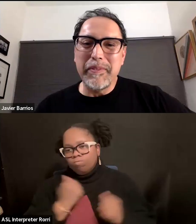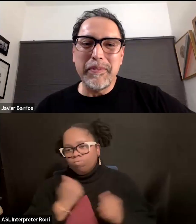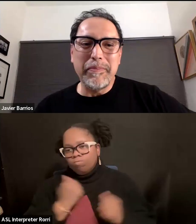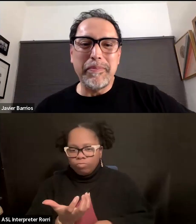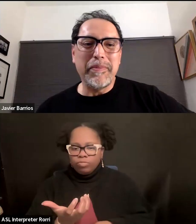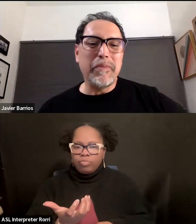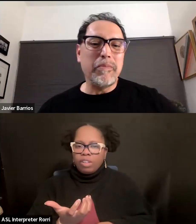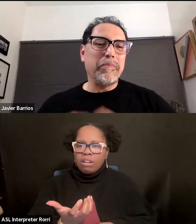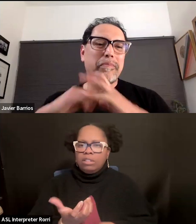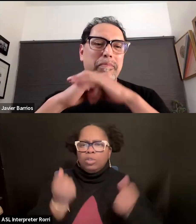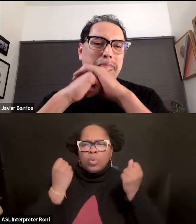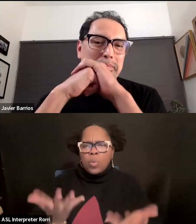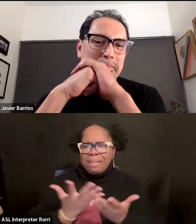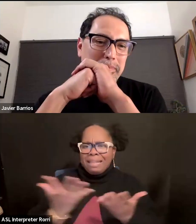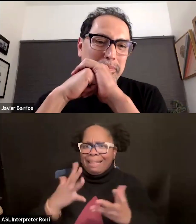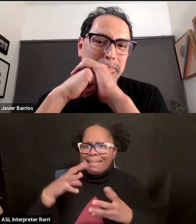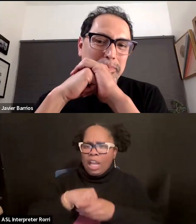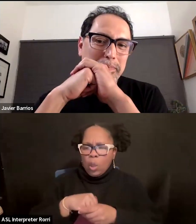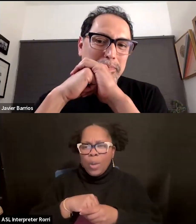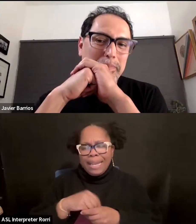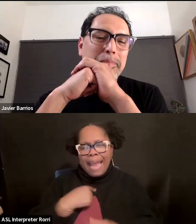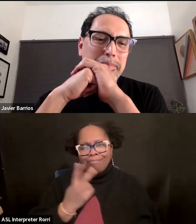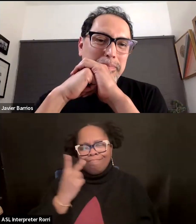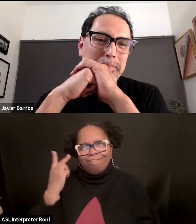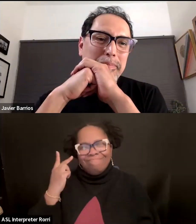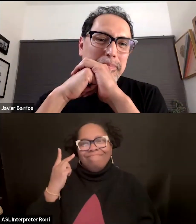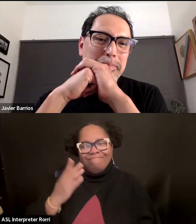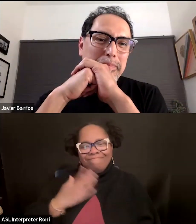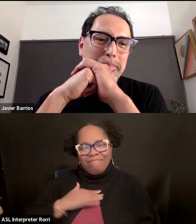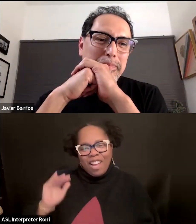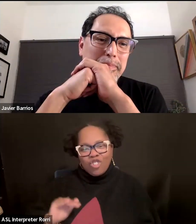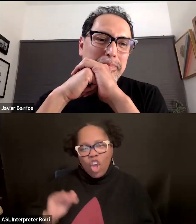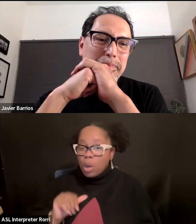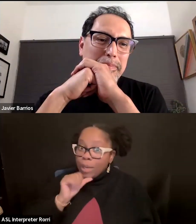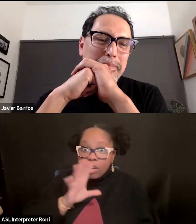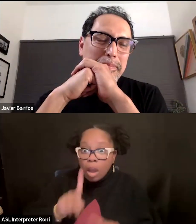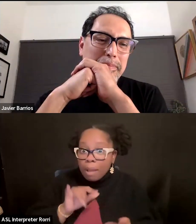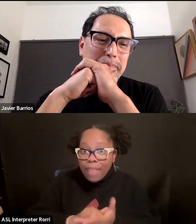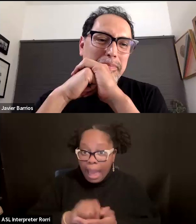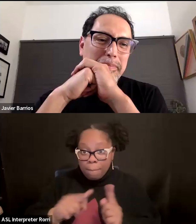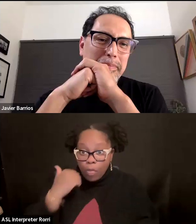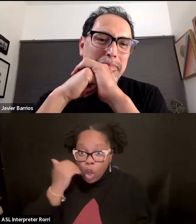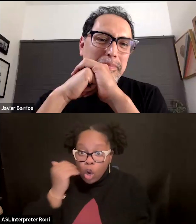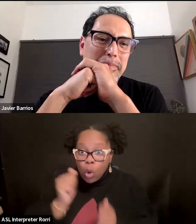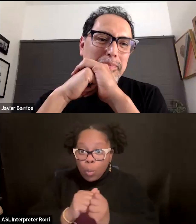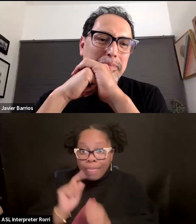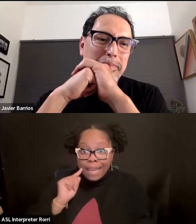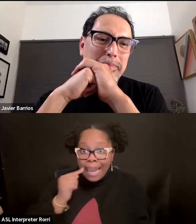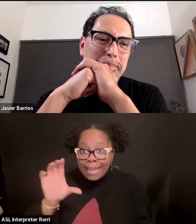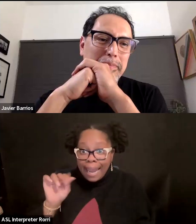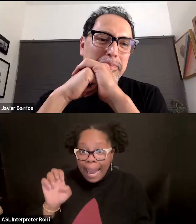so many things in it that kind of harken back to my childhood. Like, even, we didn't talk about it, but the hooker thing, getting approached with the candy cane, that happened to